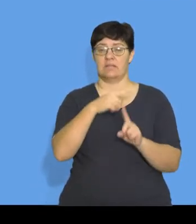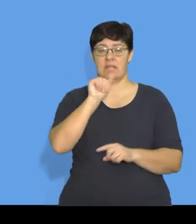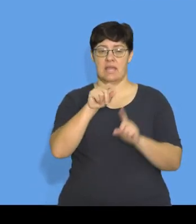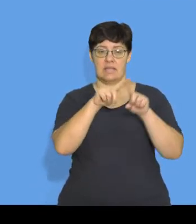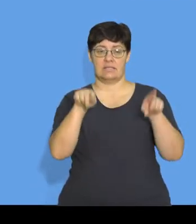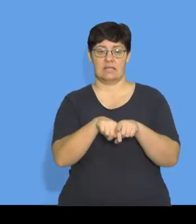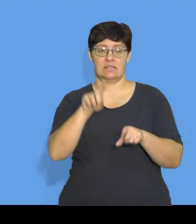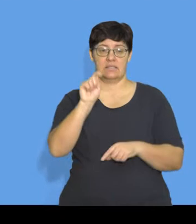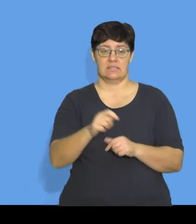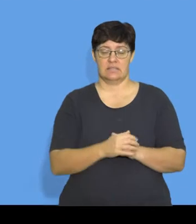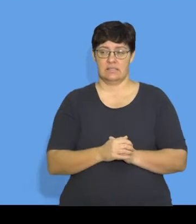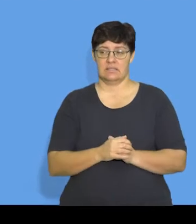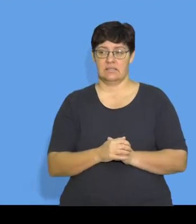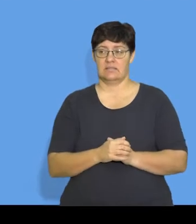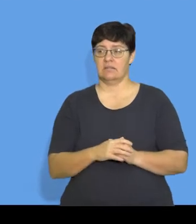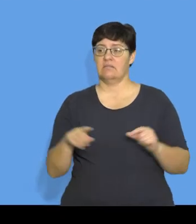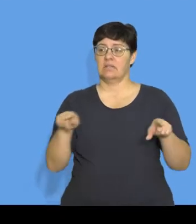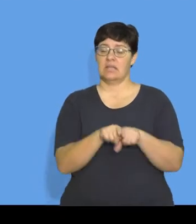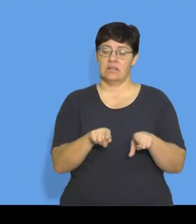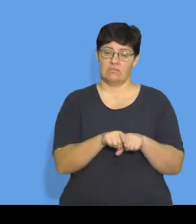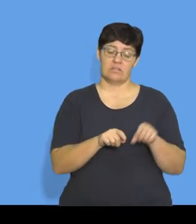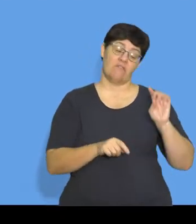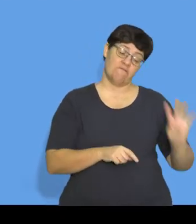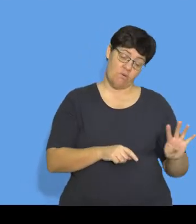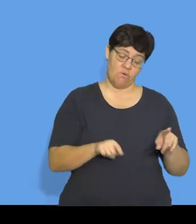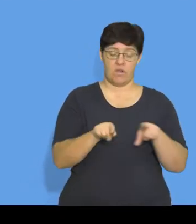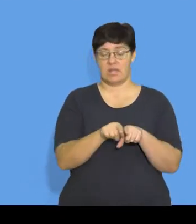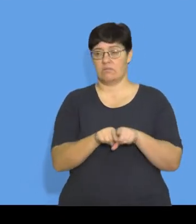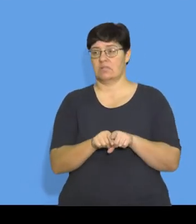That's 4. That's minus 4.